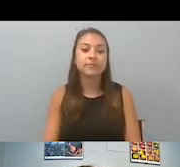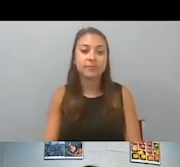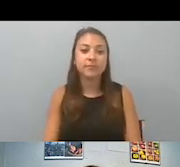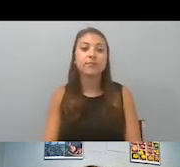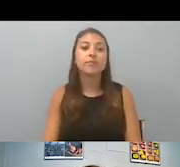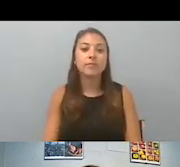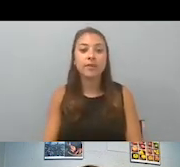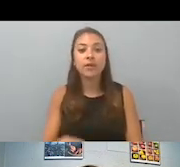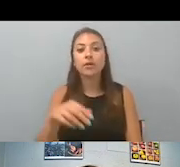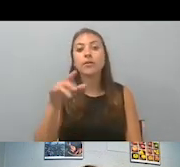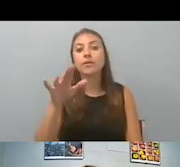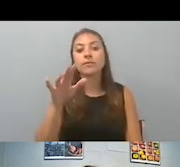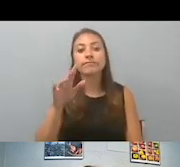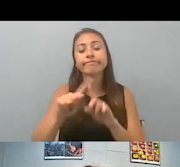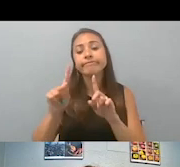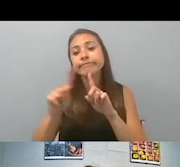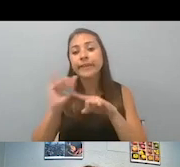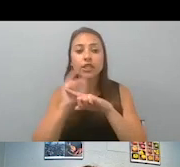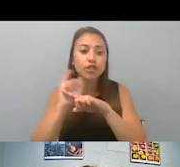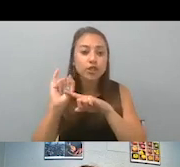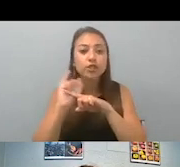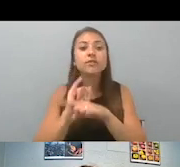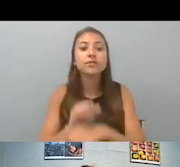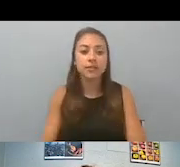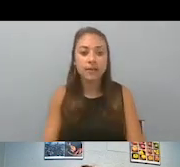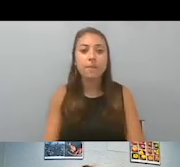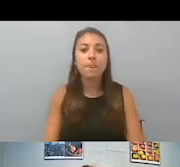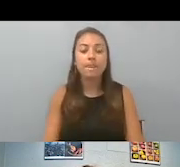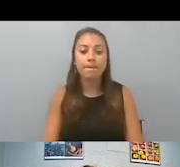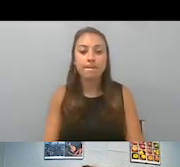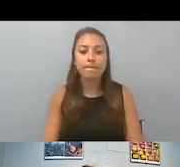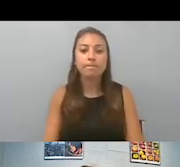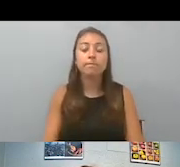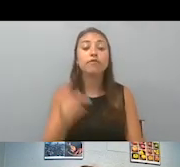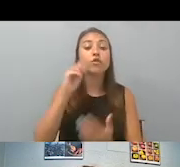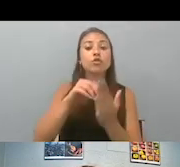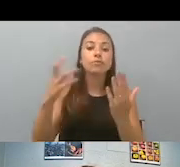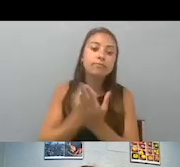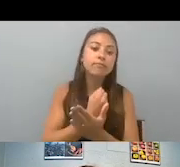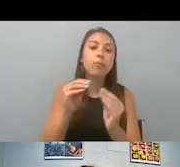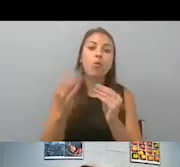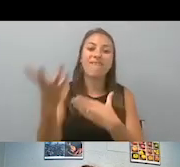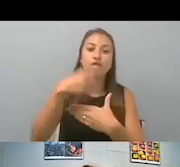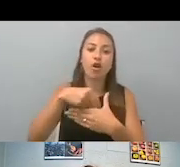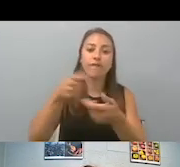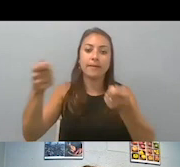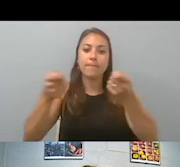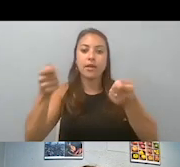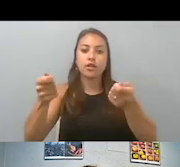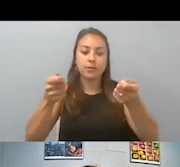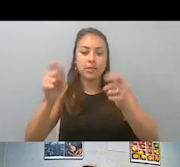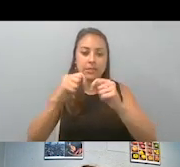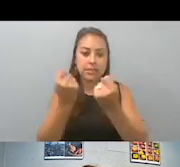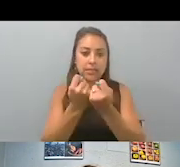We have social media interns, nutrition interns. This gives students an opportunity to get involved with the management team, start